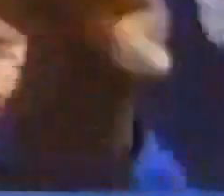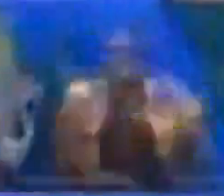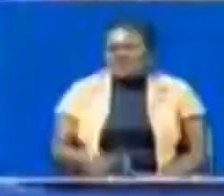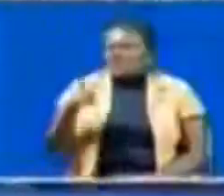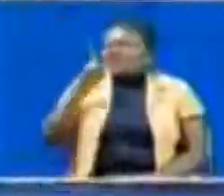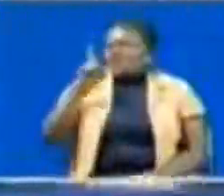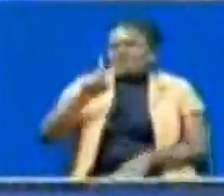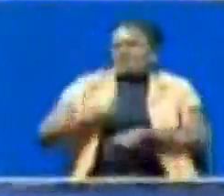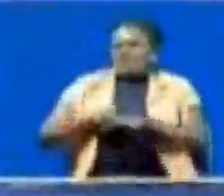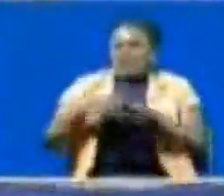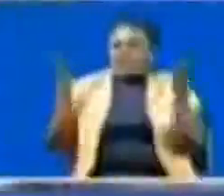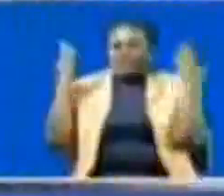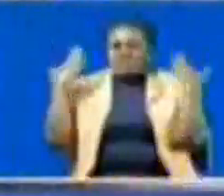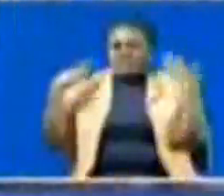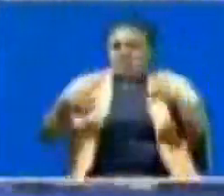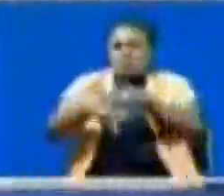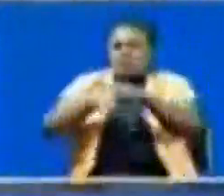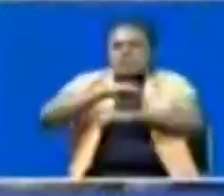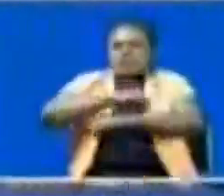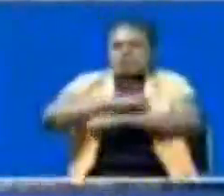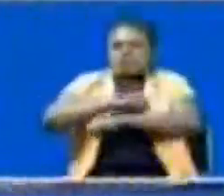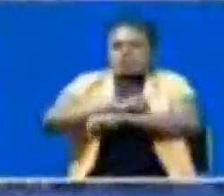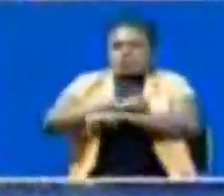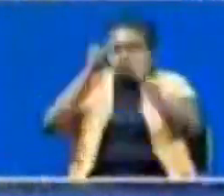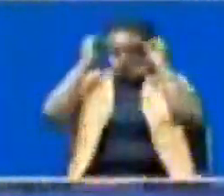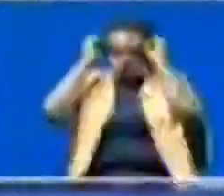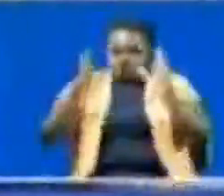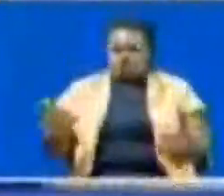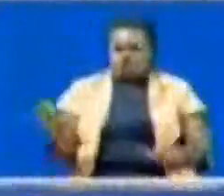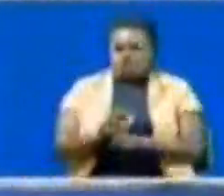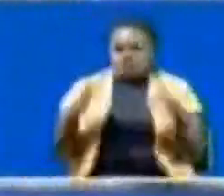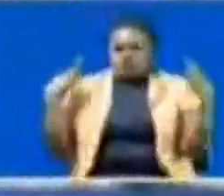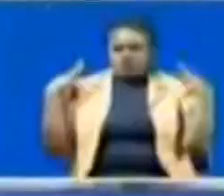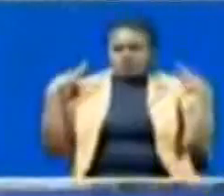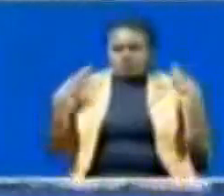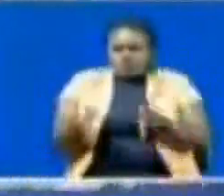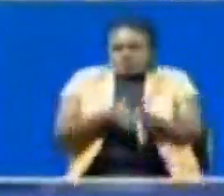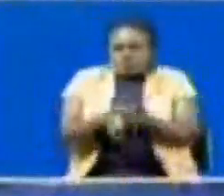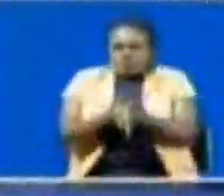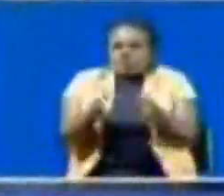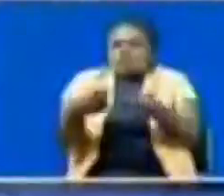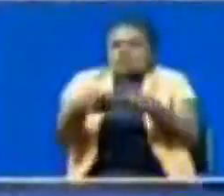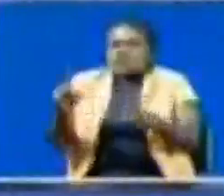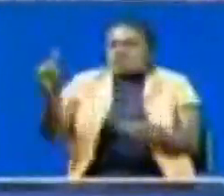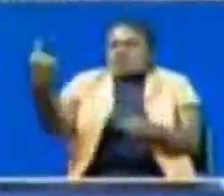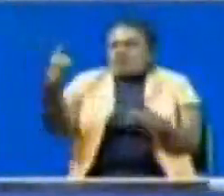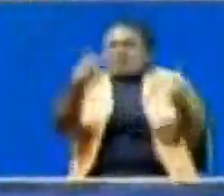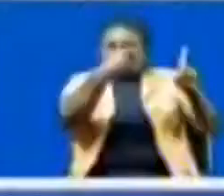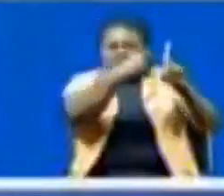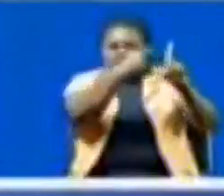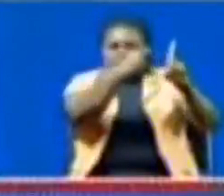It's lunch break at the Meru Primary School and pupils dressed in full uniform appear excited to kickstart the first